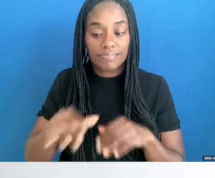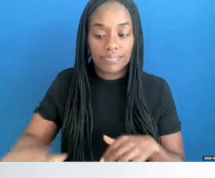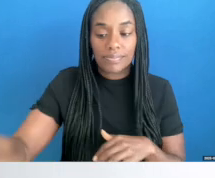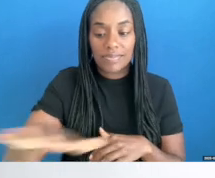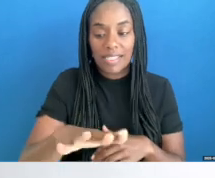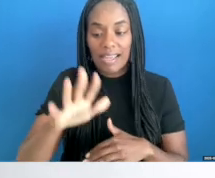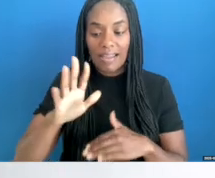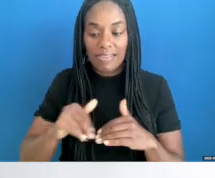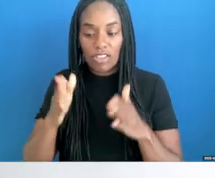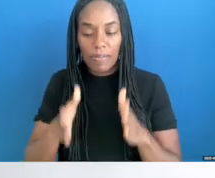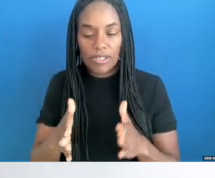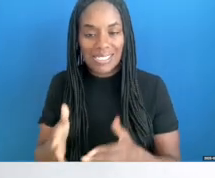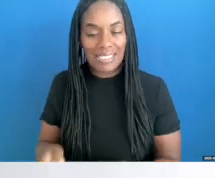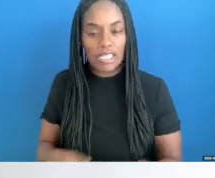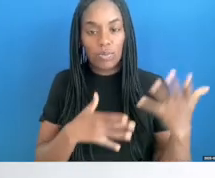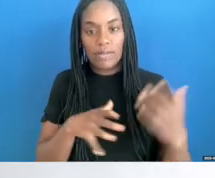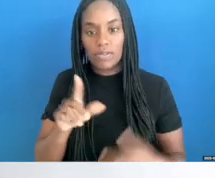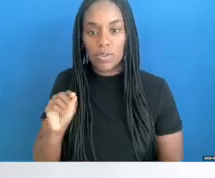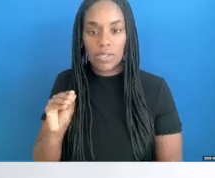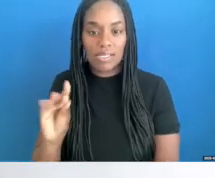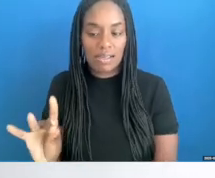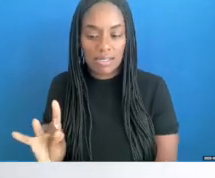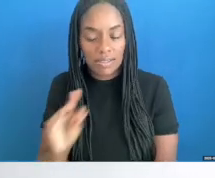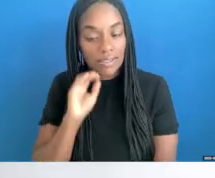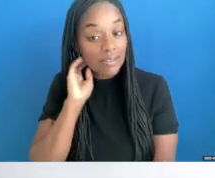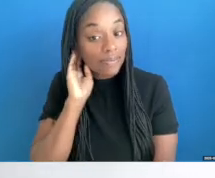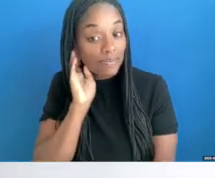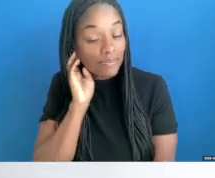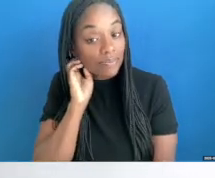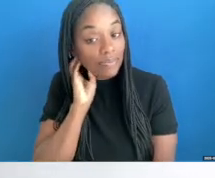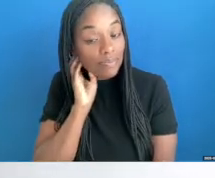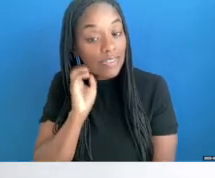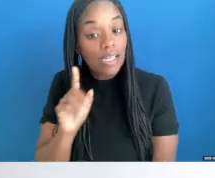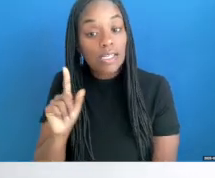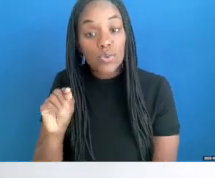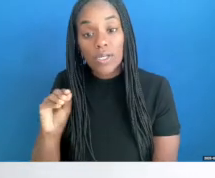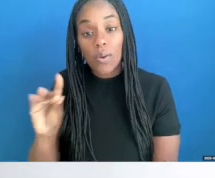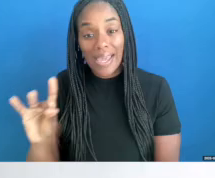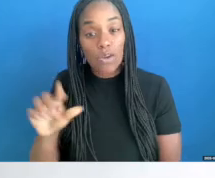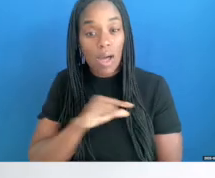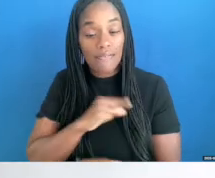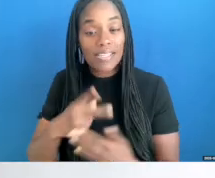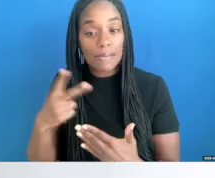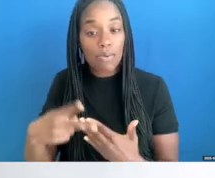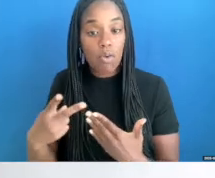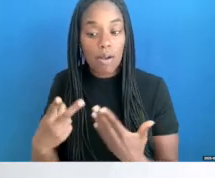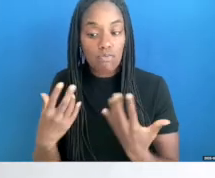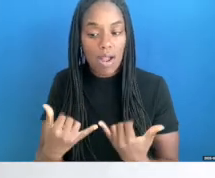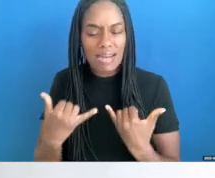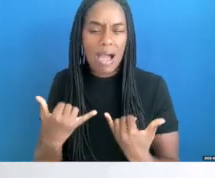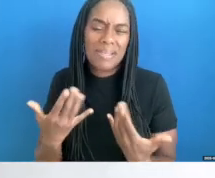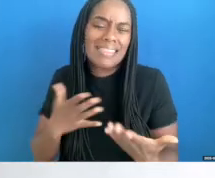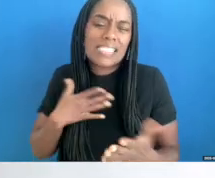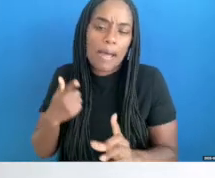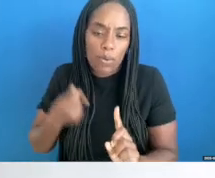the 2008. Not that we wouldn't also want, 2008 qualifies in the program right now as base. But that's my point,